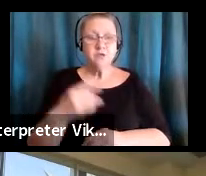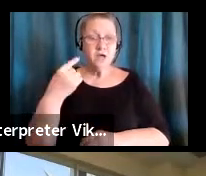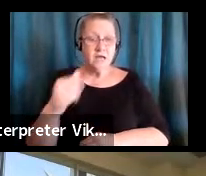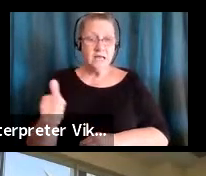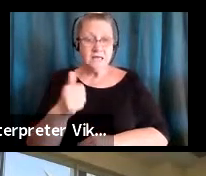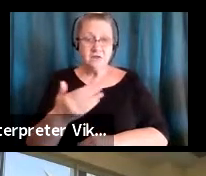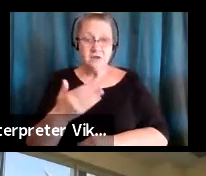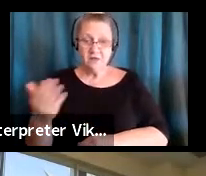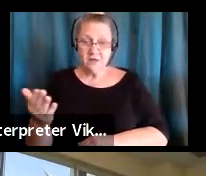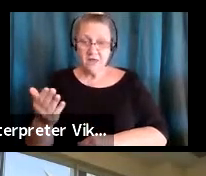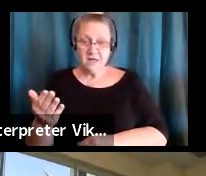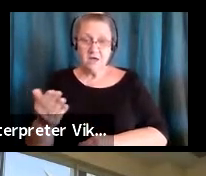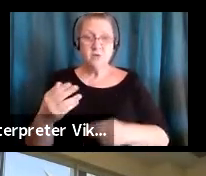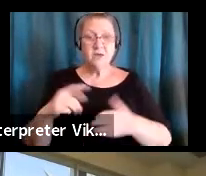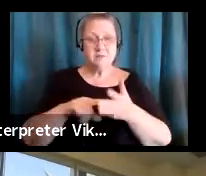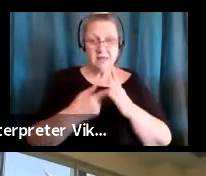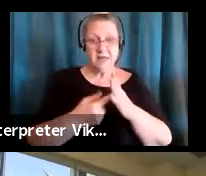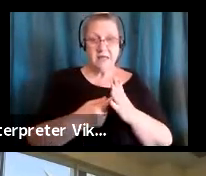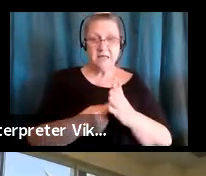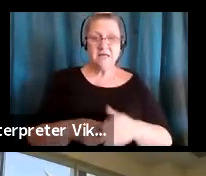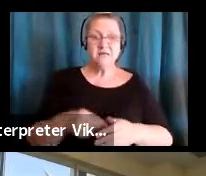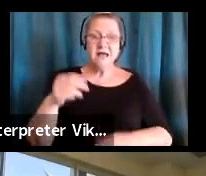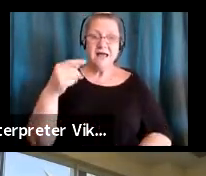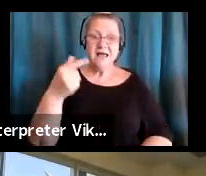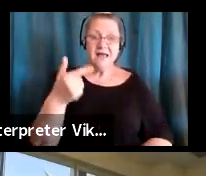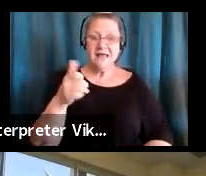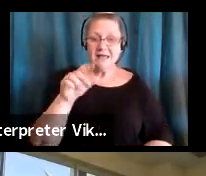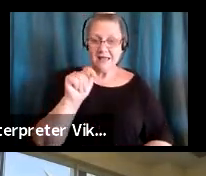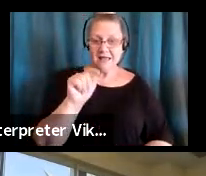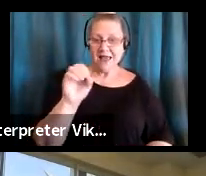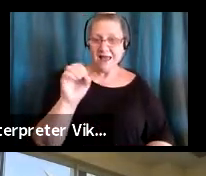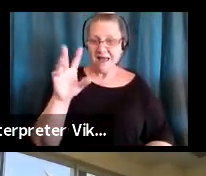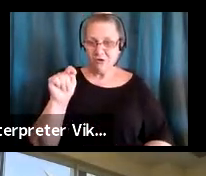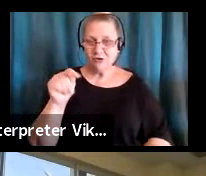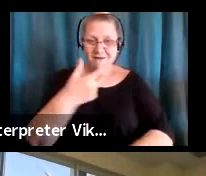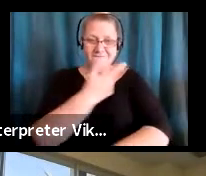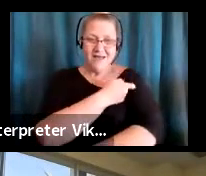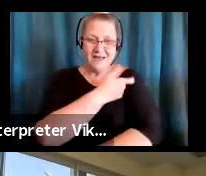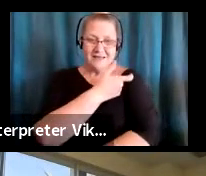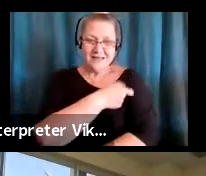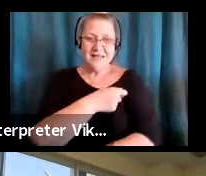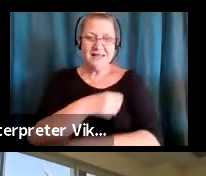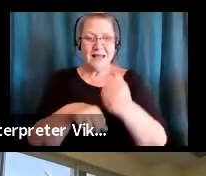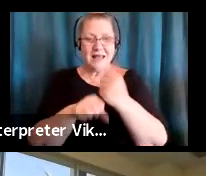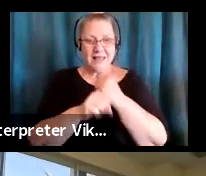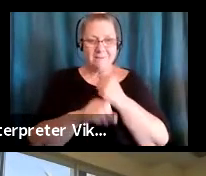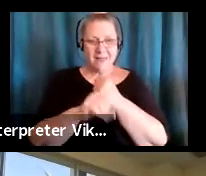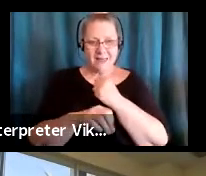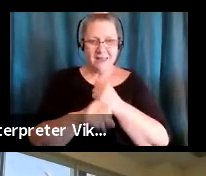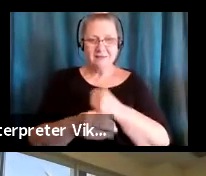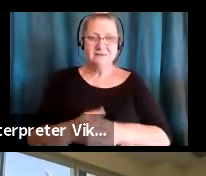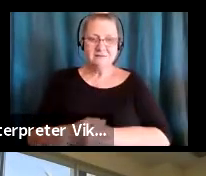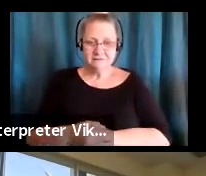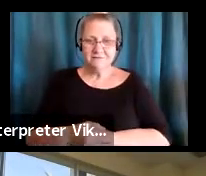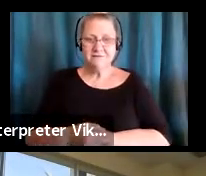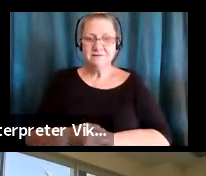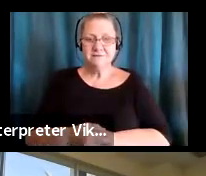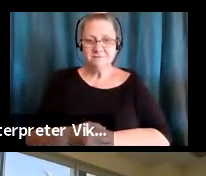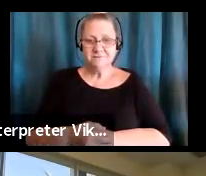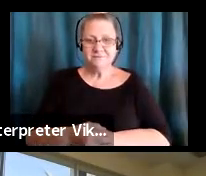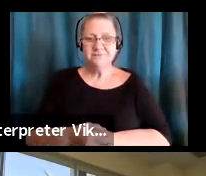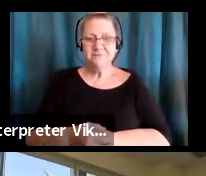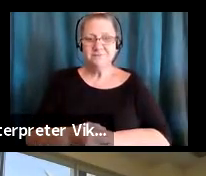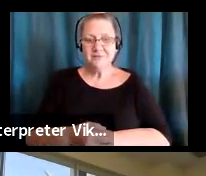Get Out the Vaccine campaign. This is modeled after successful ground level campaigns that you've all heard about, you know, Get Out the